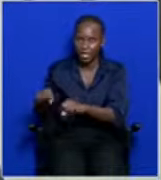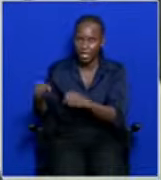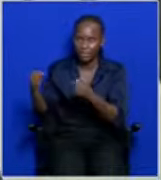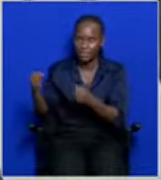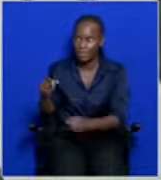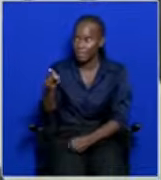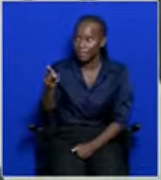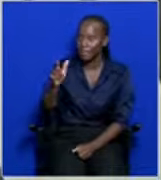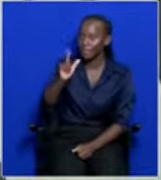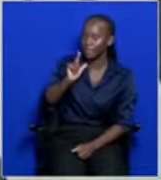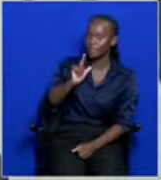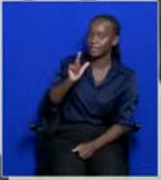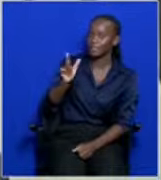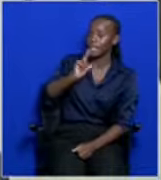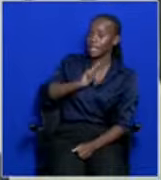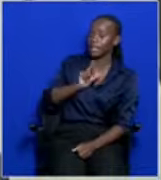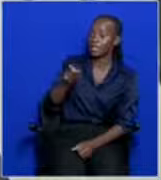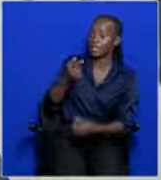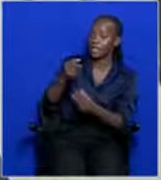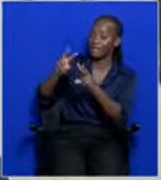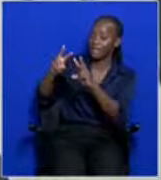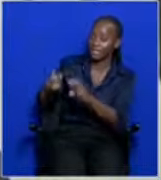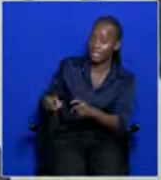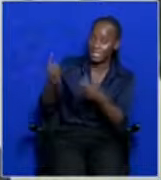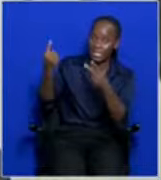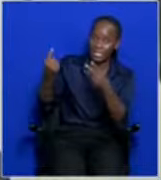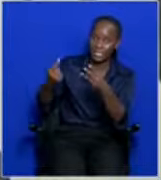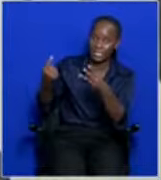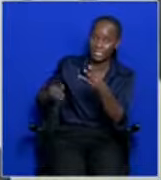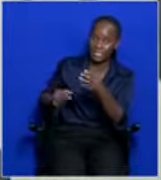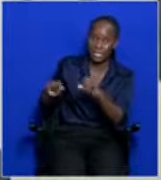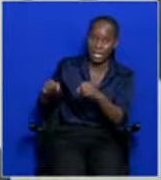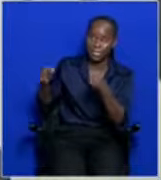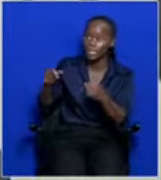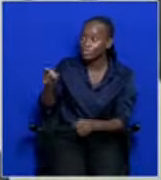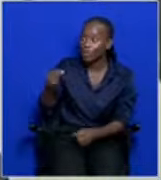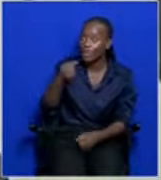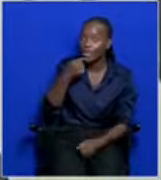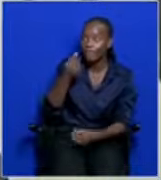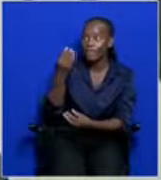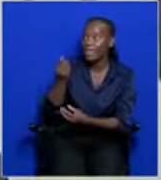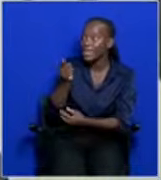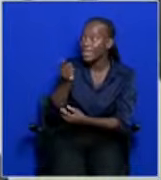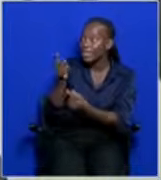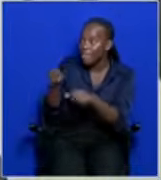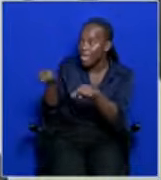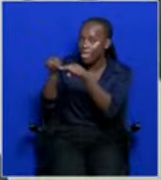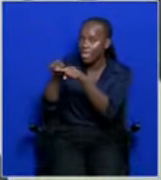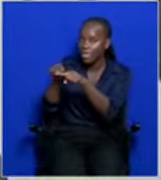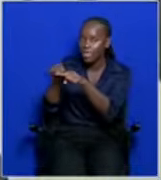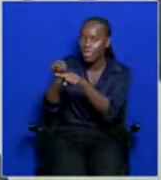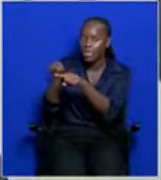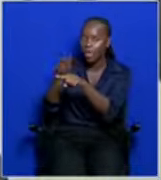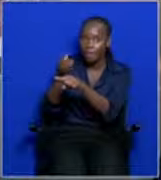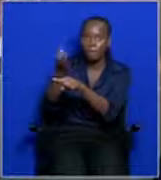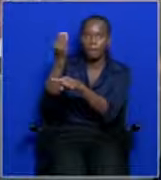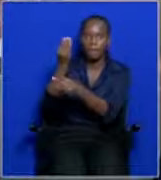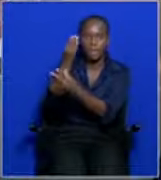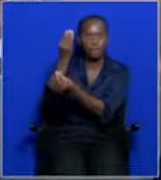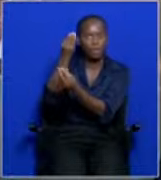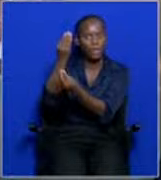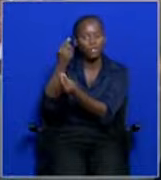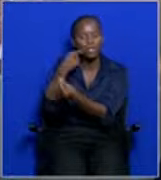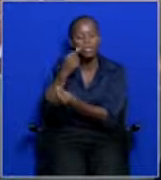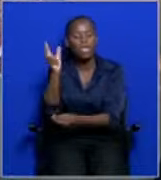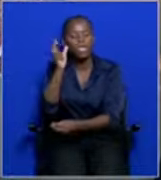they receive such information that there is stolen goods at a certain place, they have a right to go there